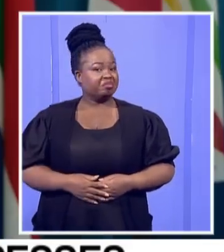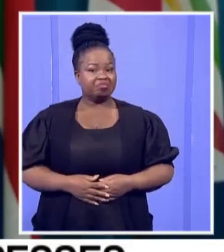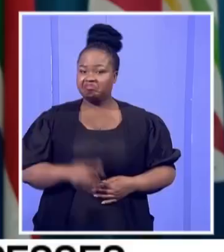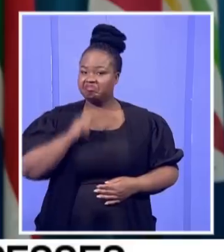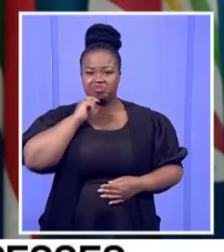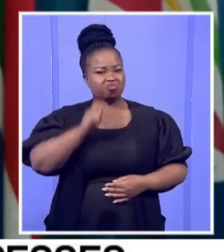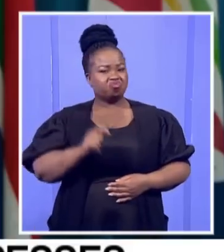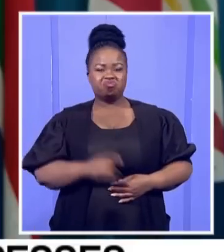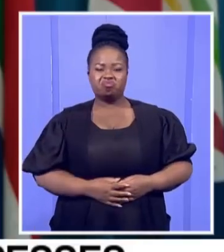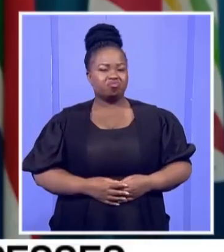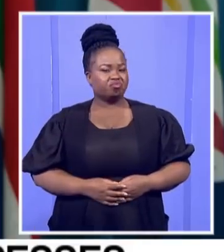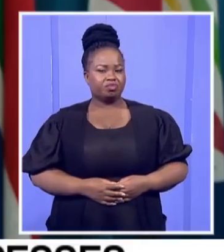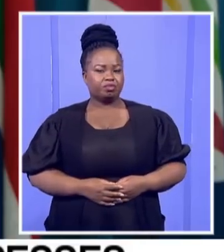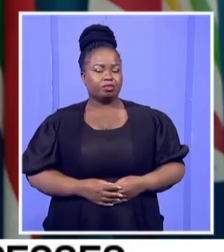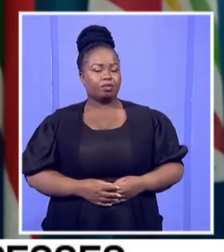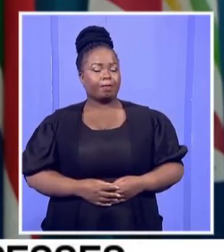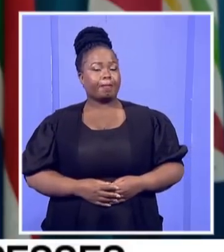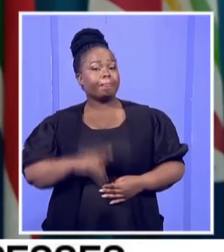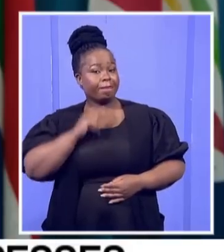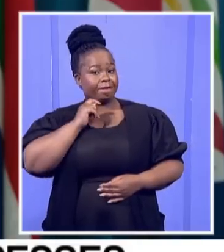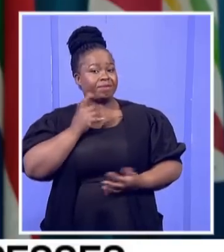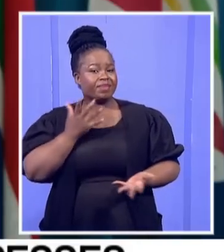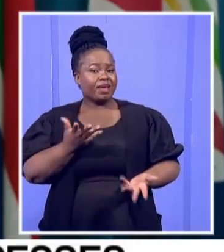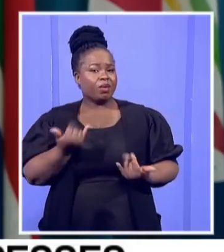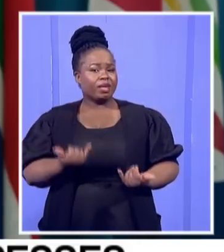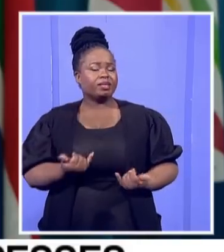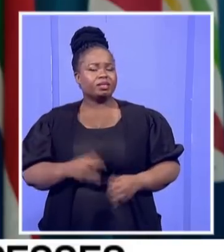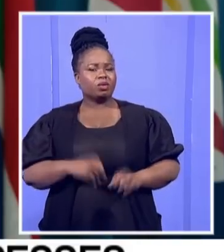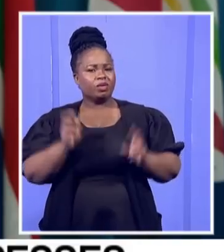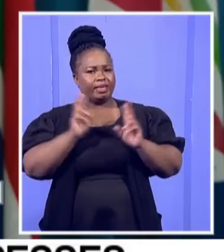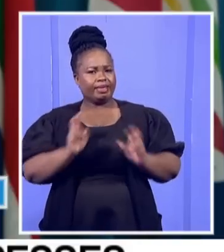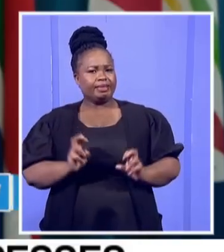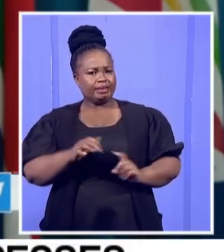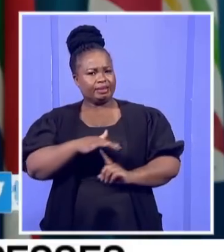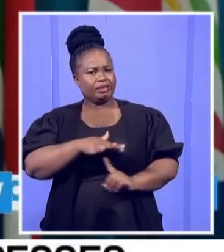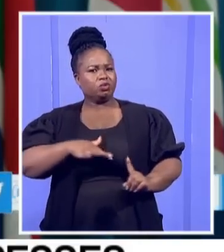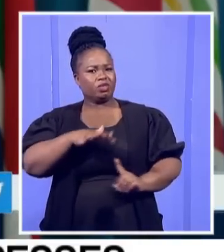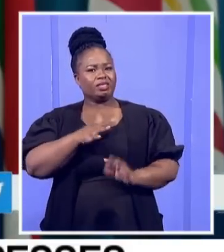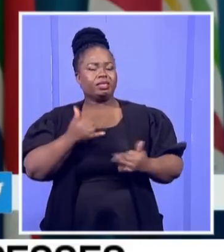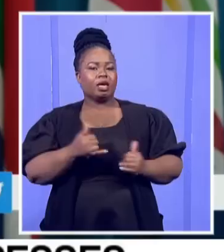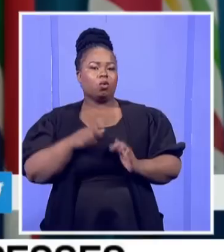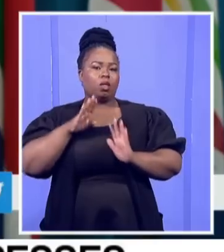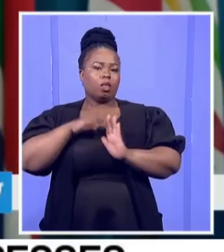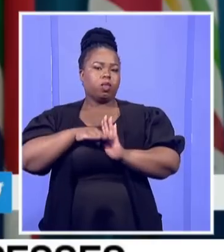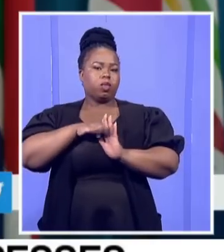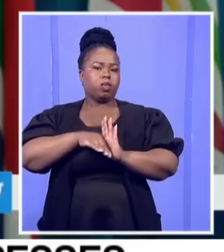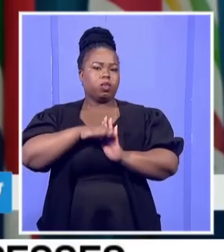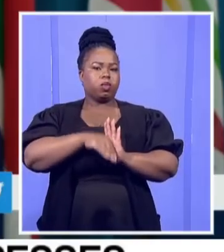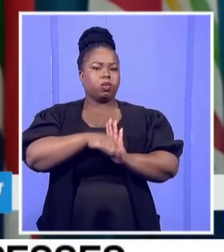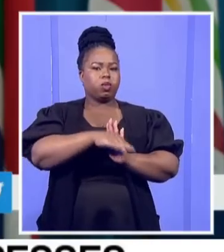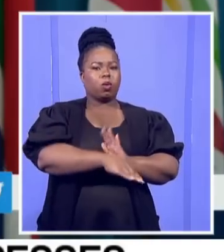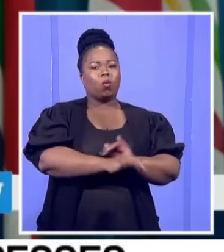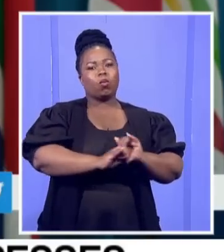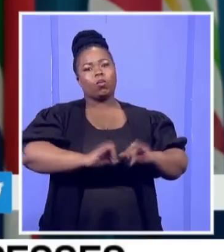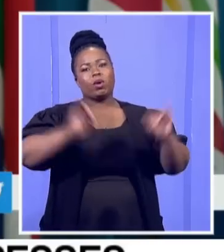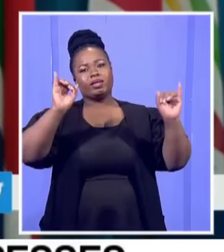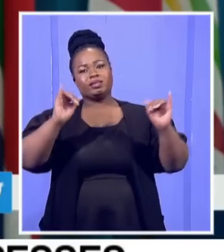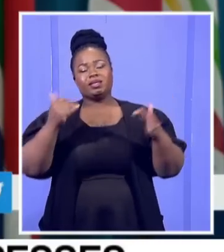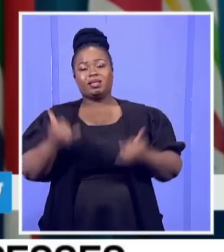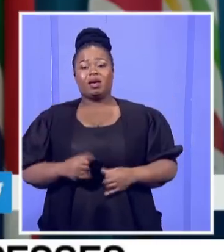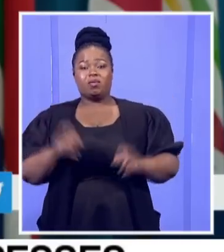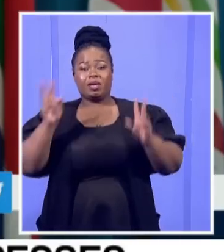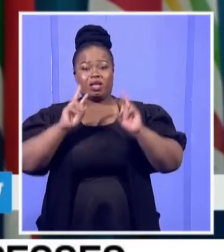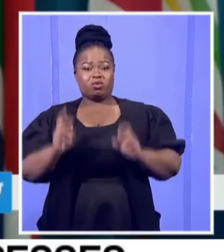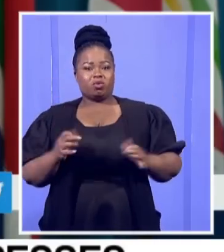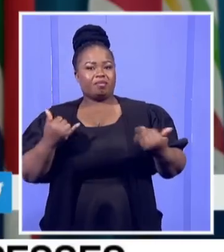true. In fact, our energy situation has regressed substantially, and Eskom today